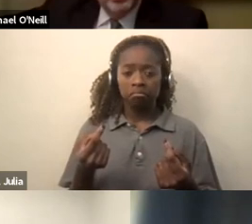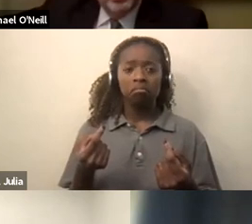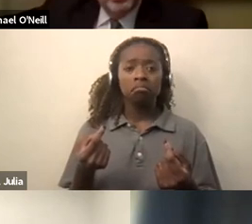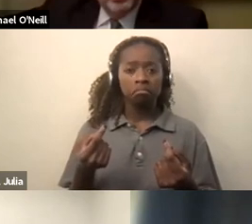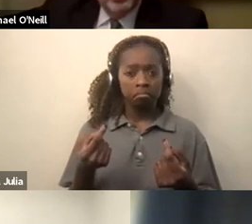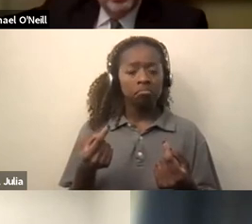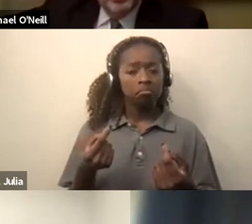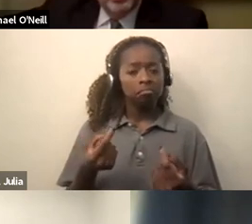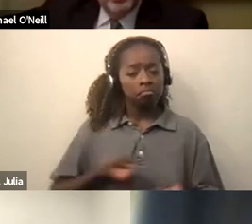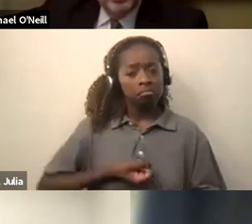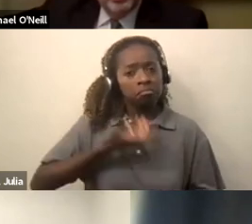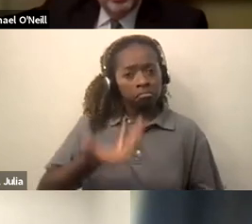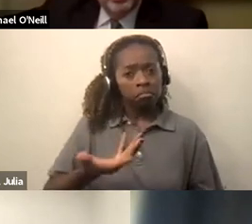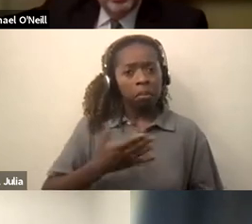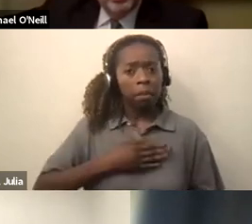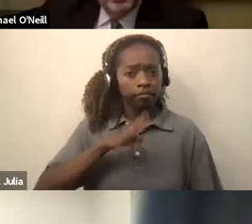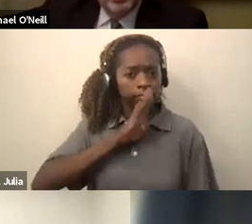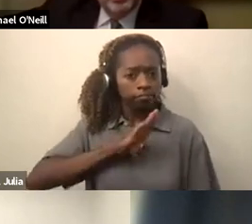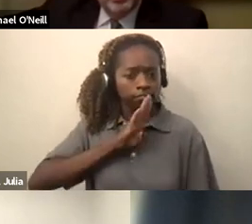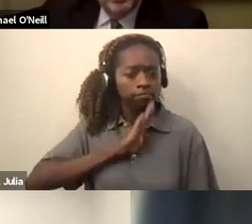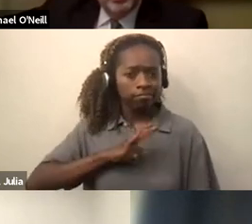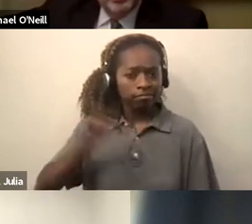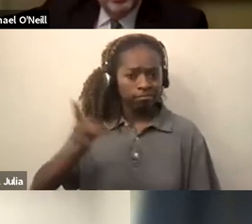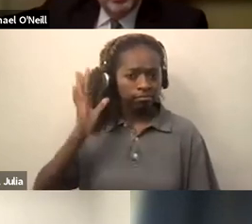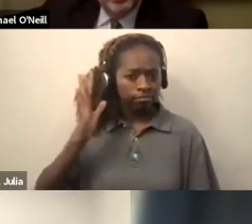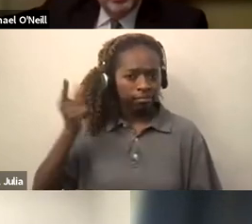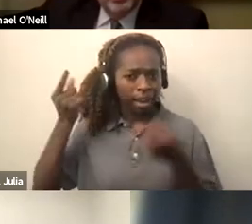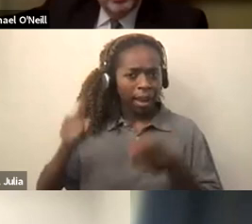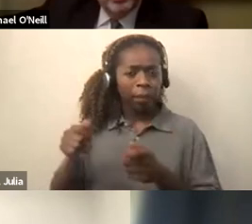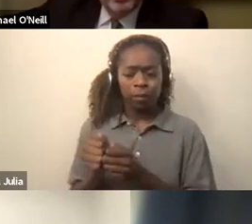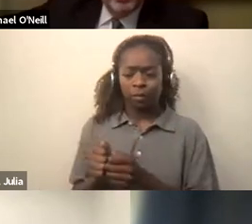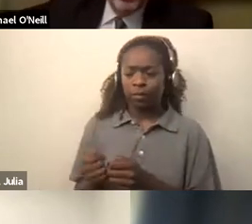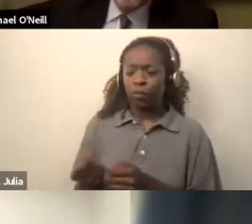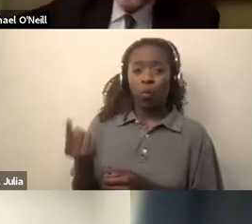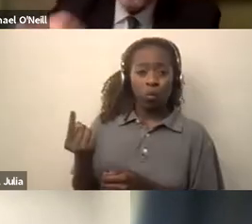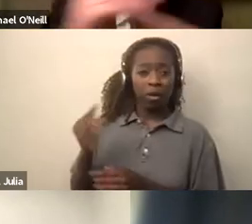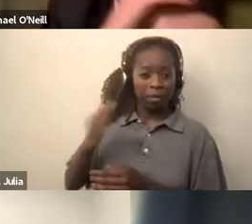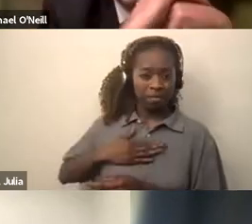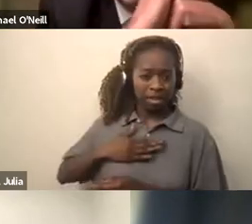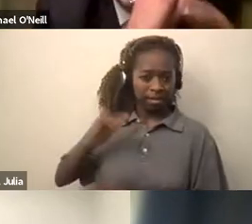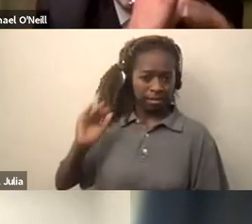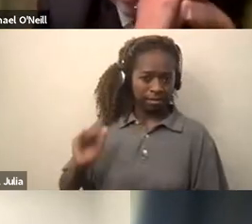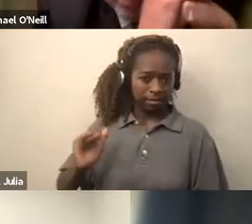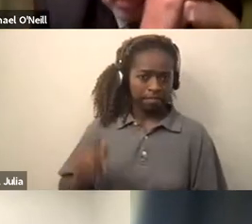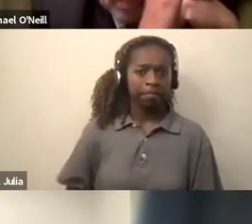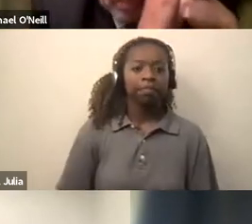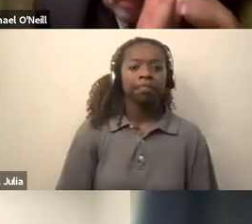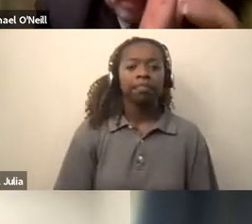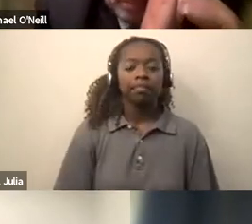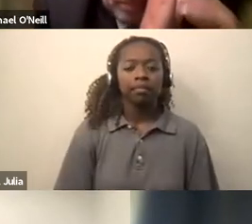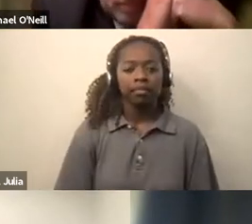frustrating and terrible that happened with one of my children and diabetes